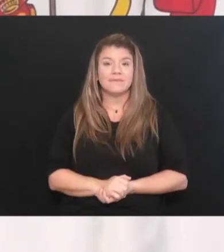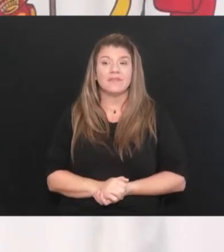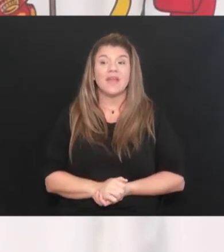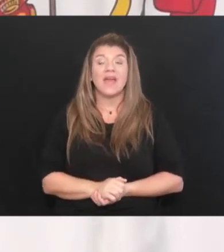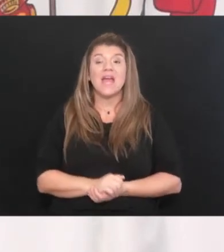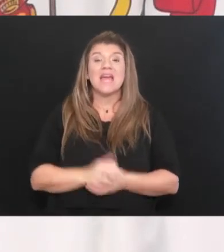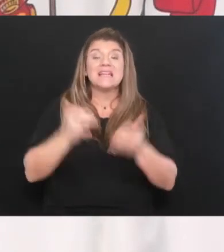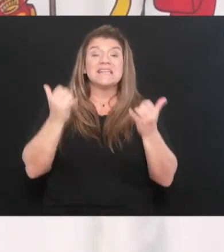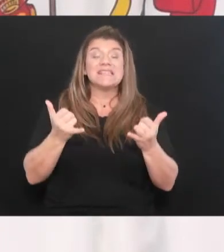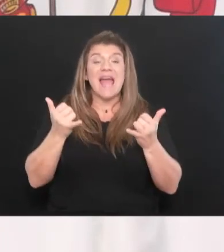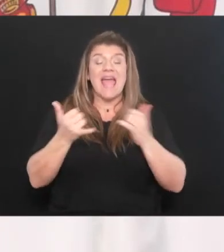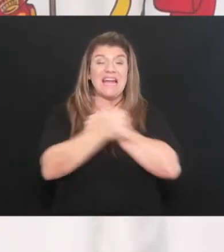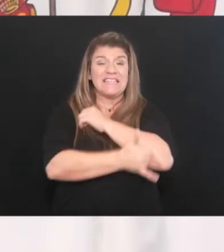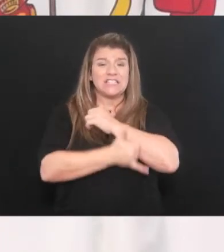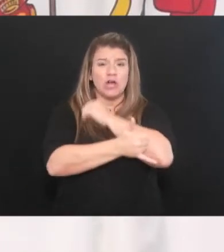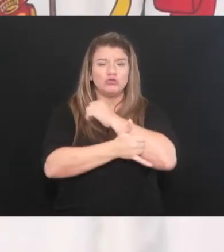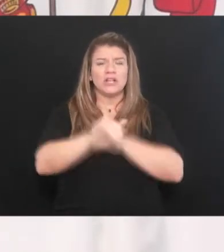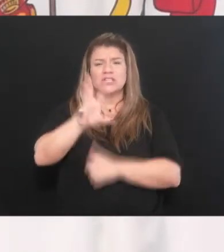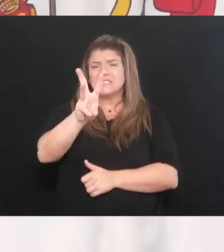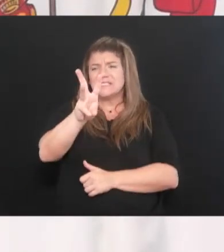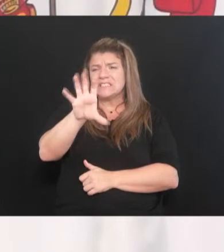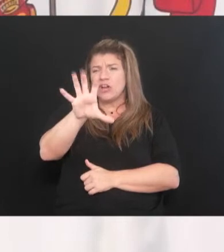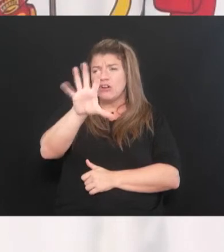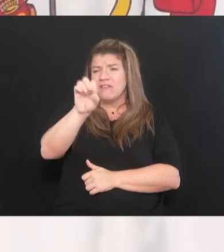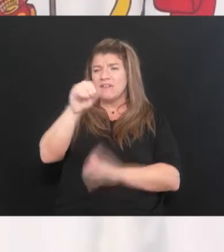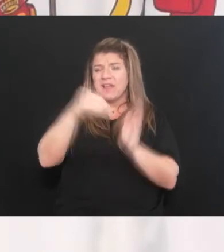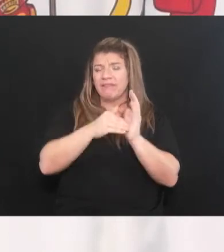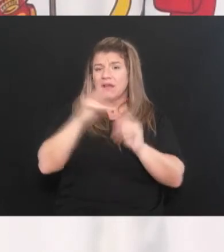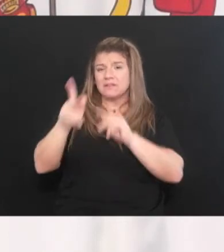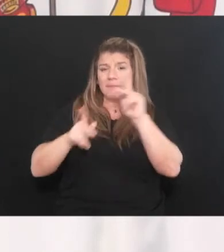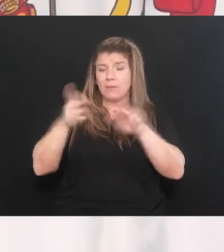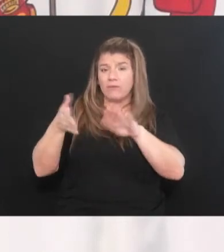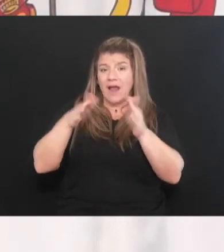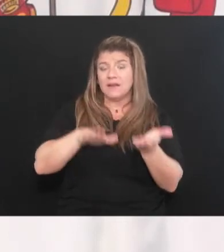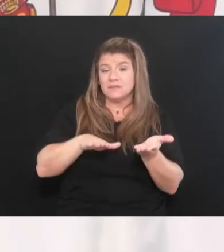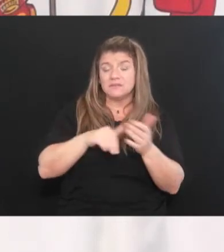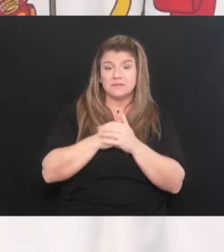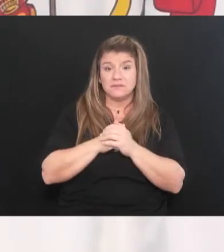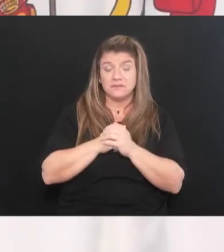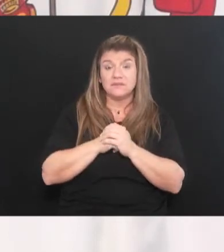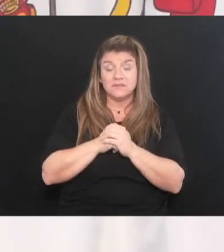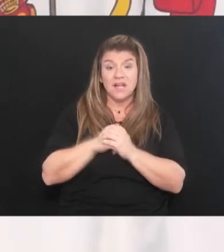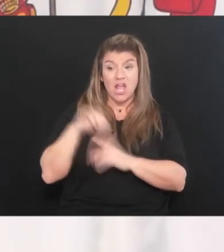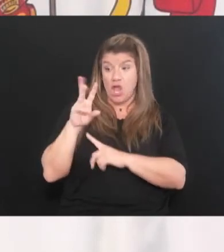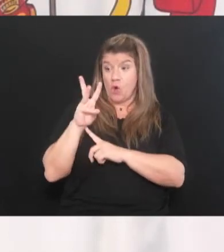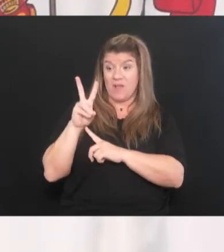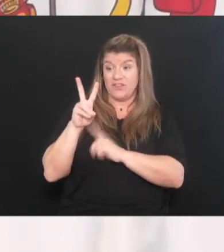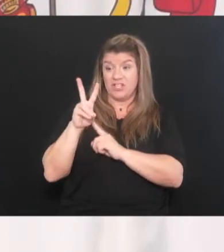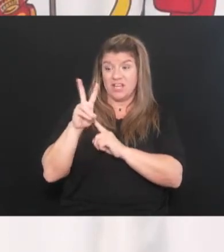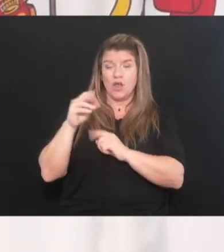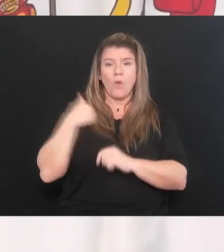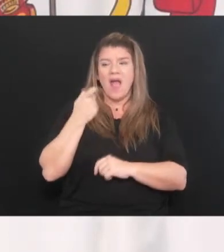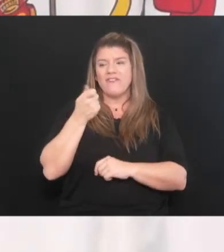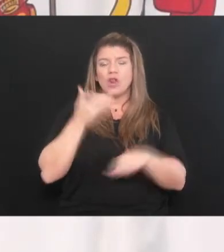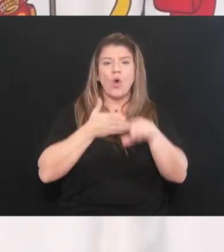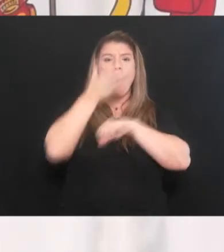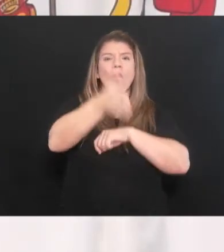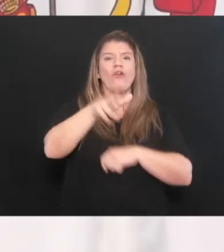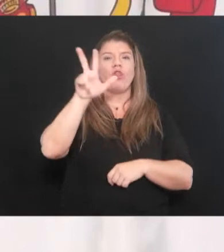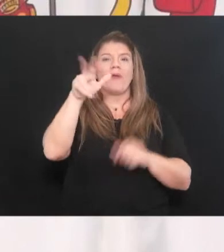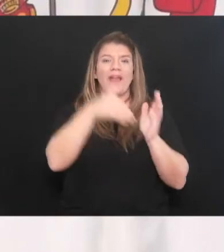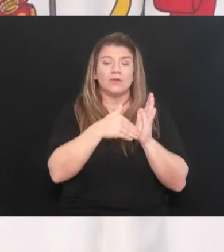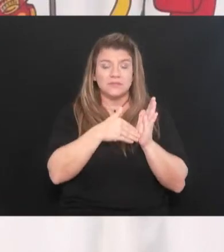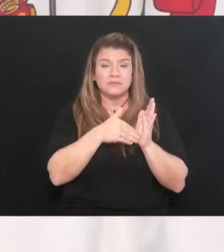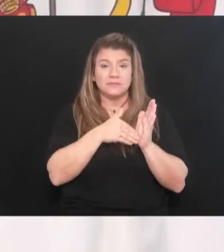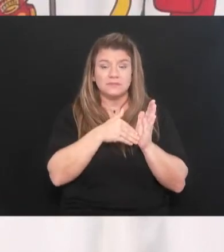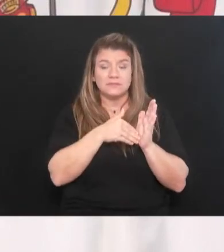this country, there's 650,000 people that have died. And in West Virginia, we've got a little over 3,000.